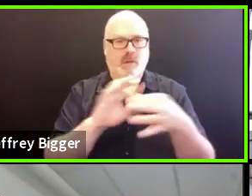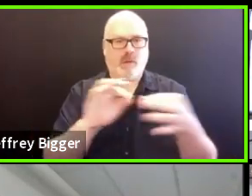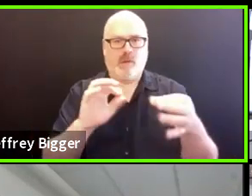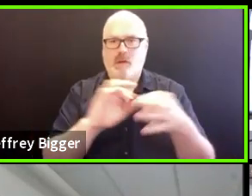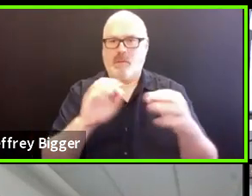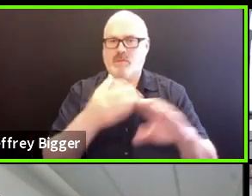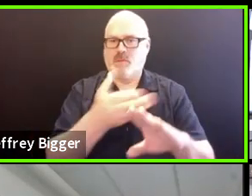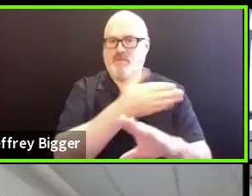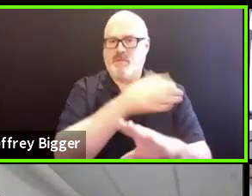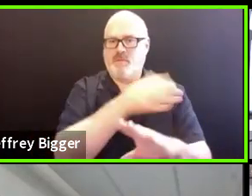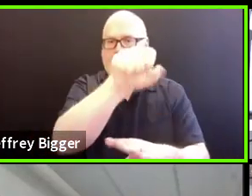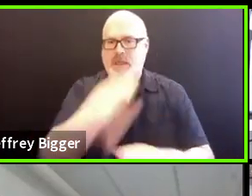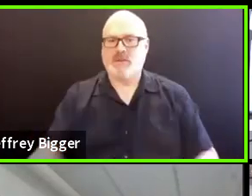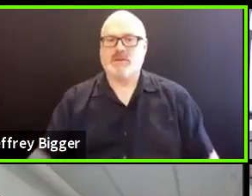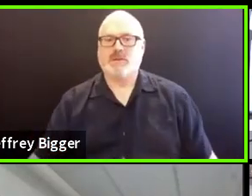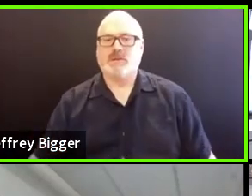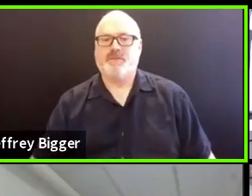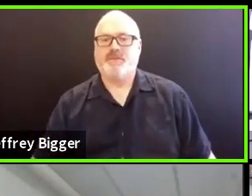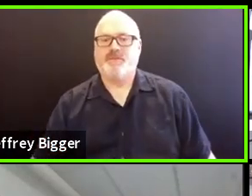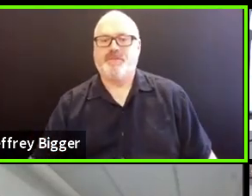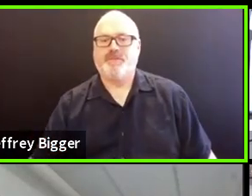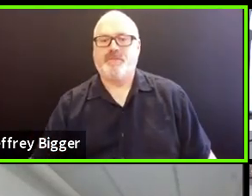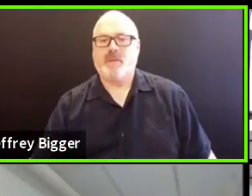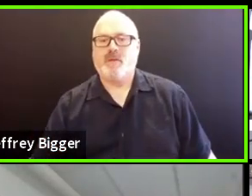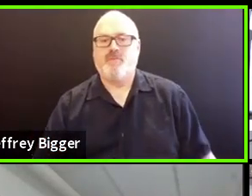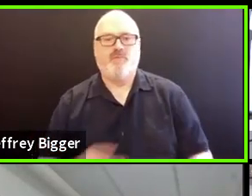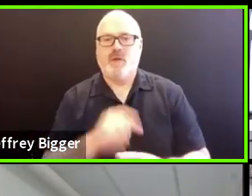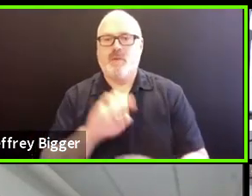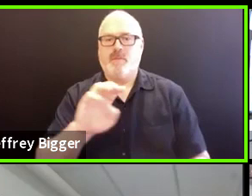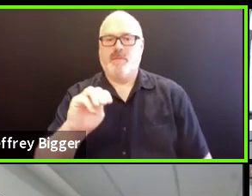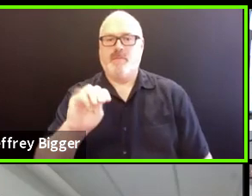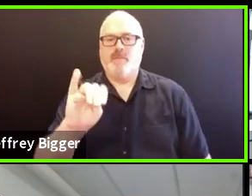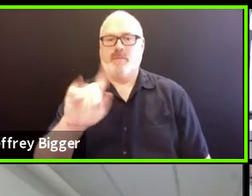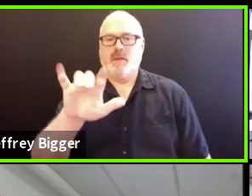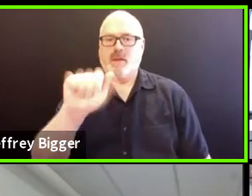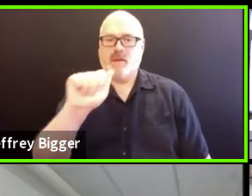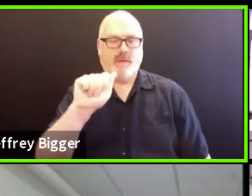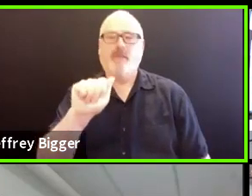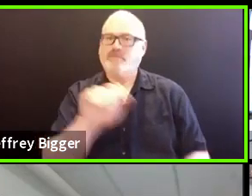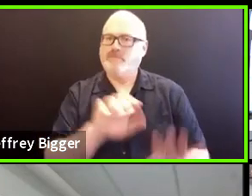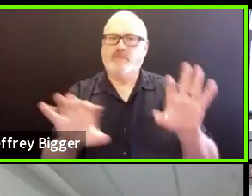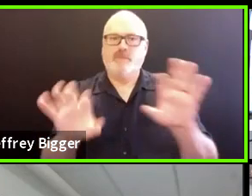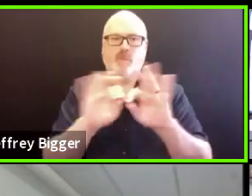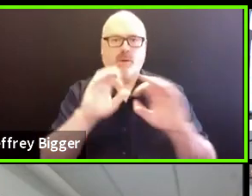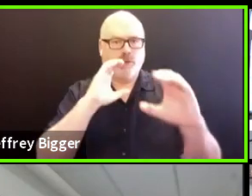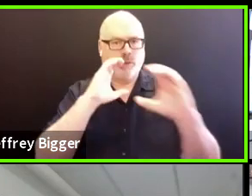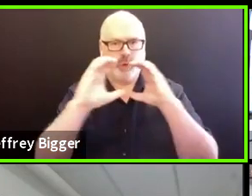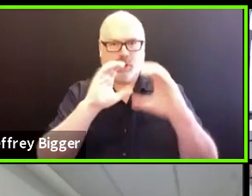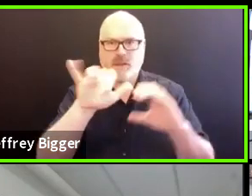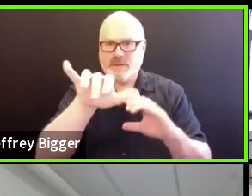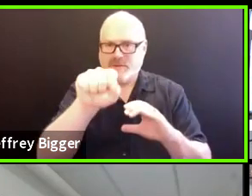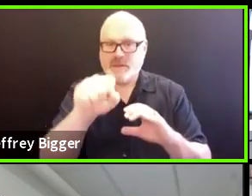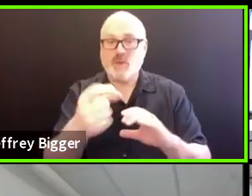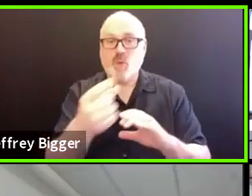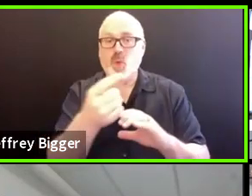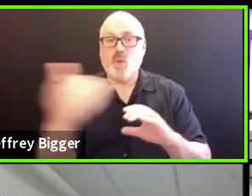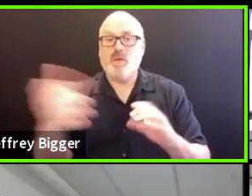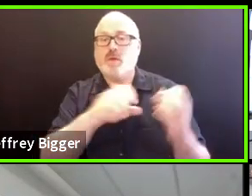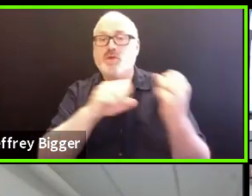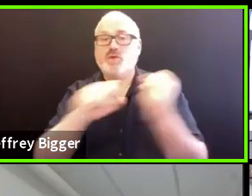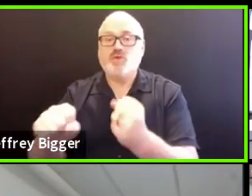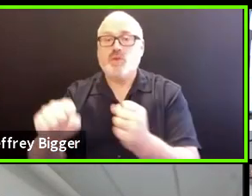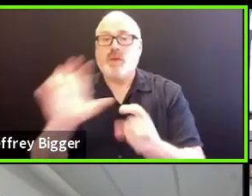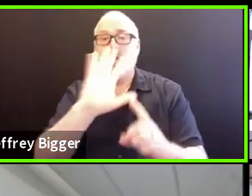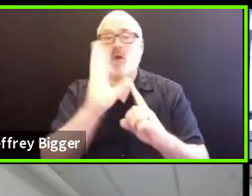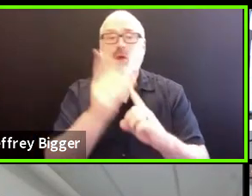comments, especially by Malika. Communication is key. I guess one thing to strengthen the culture between